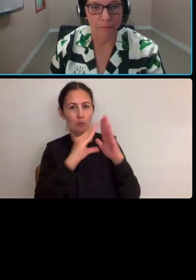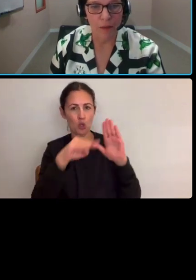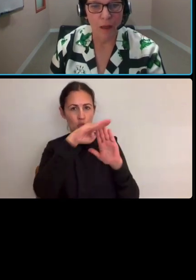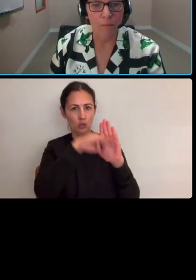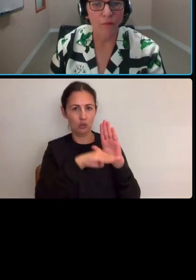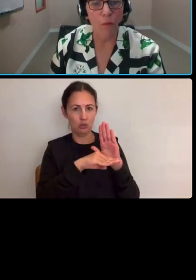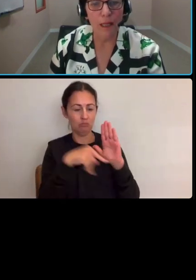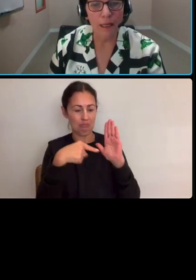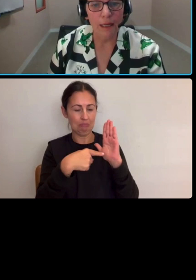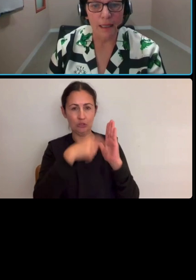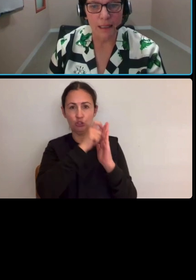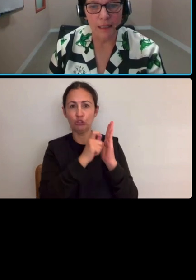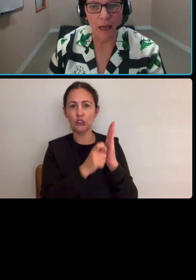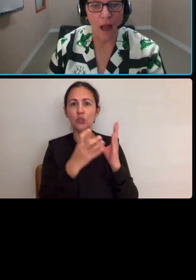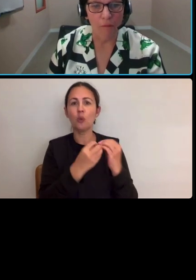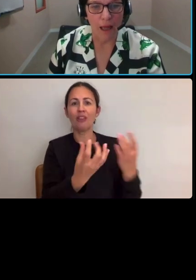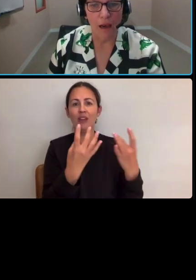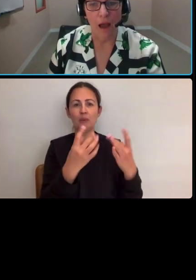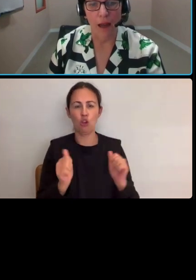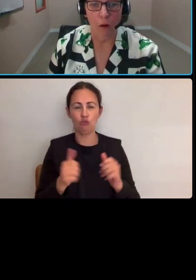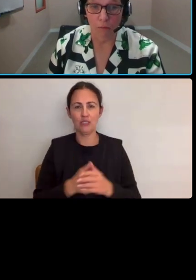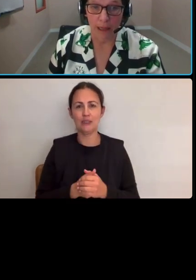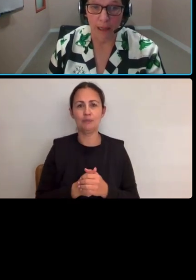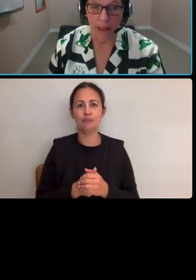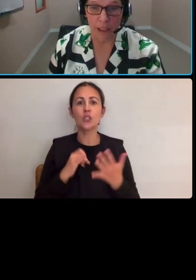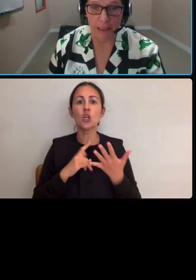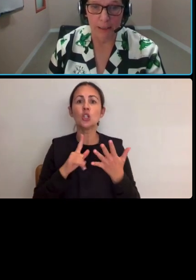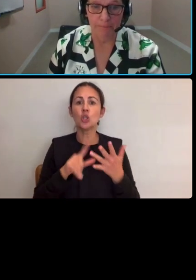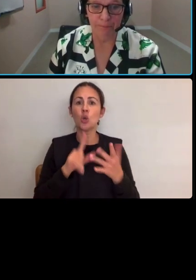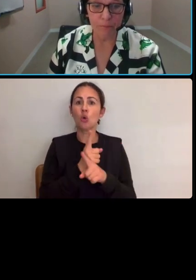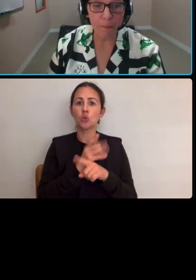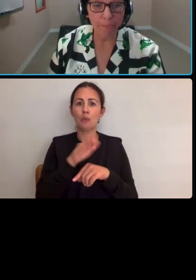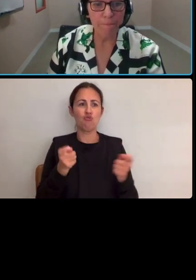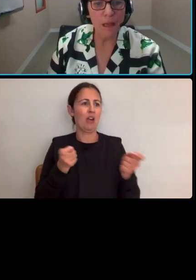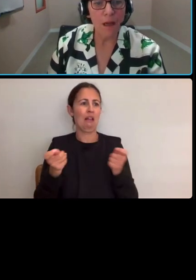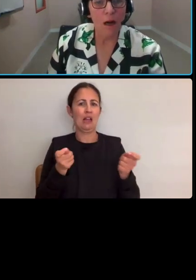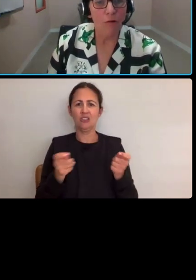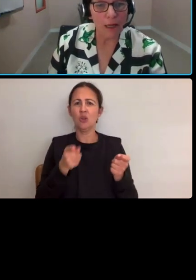received to date. Before we get into that detail, I will outline what regulation is.